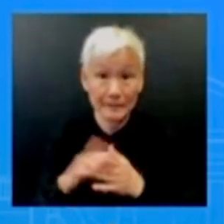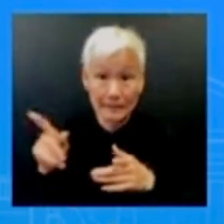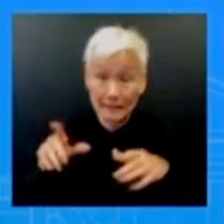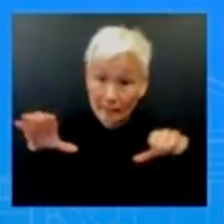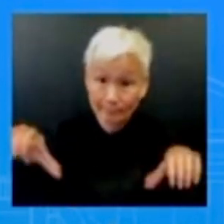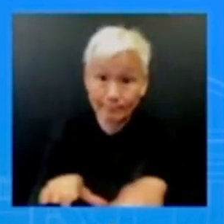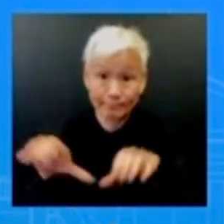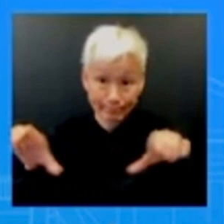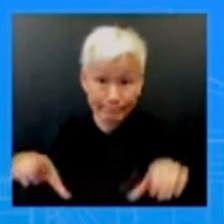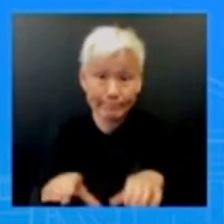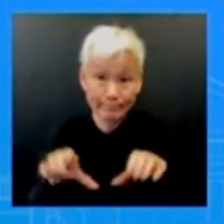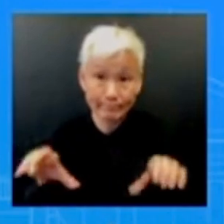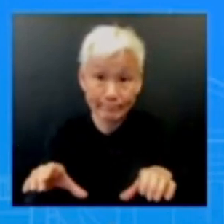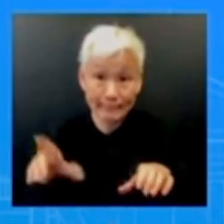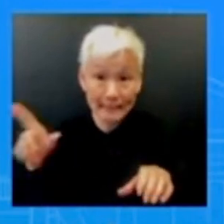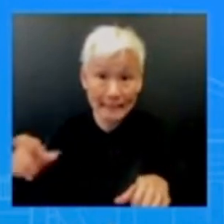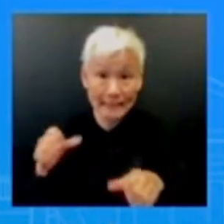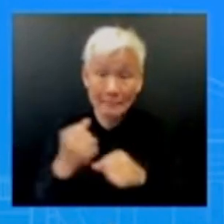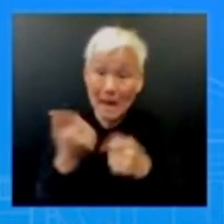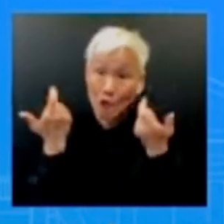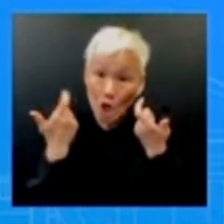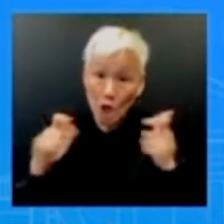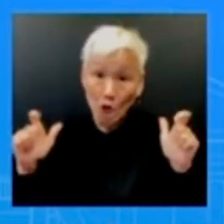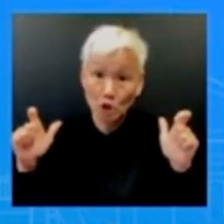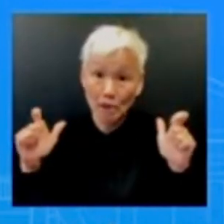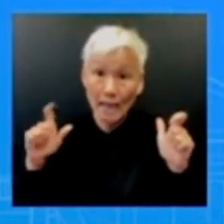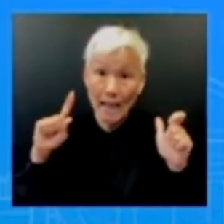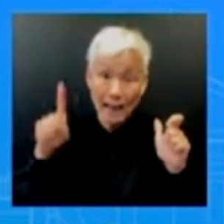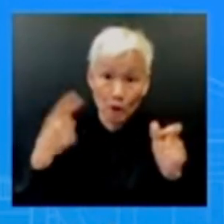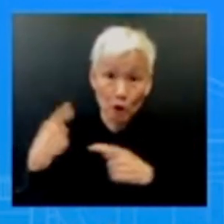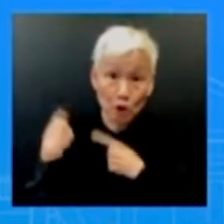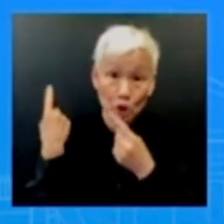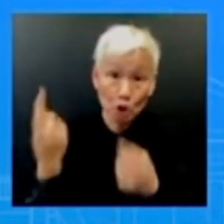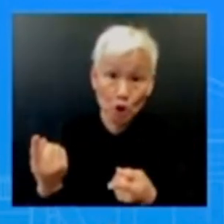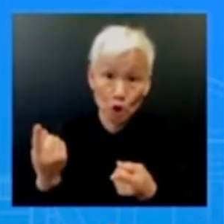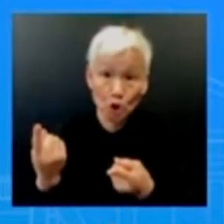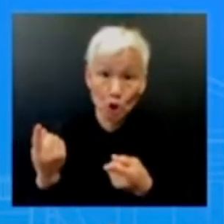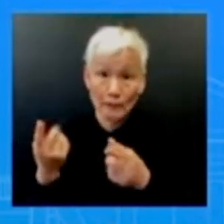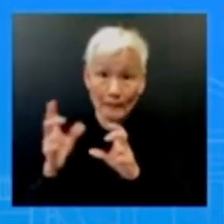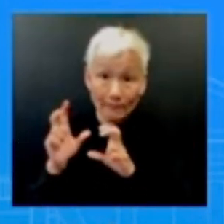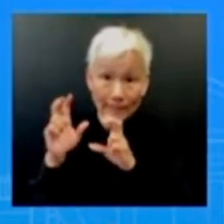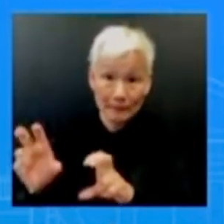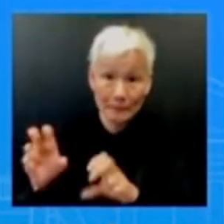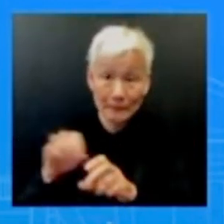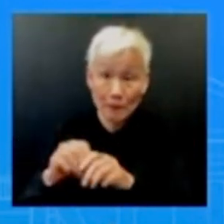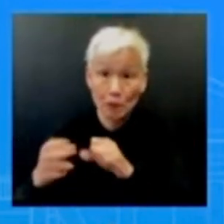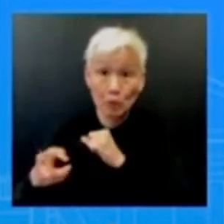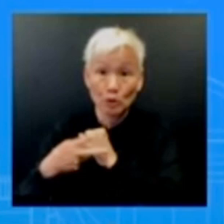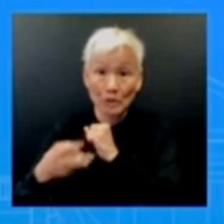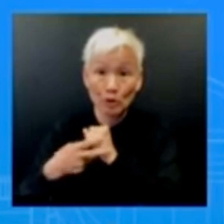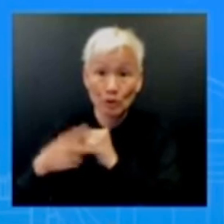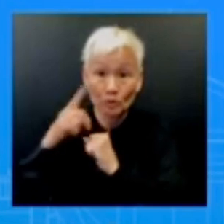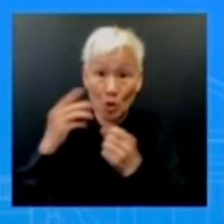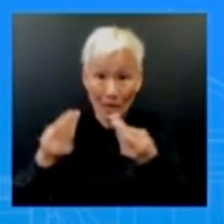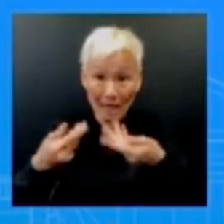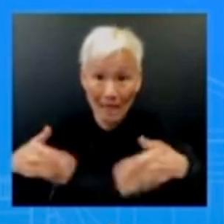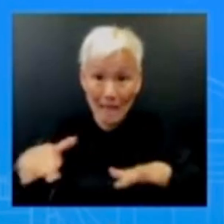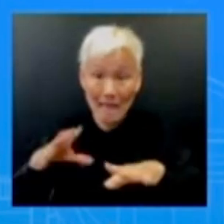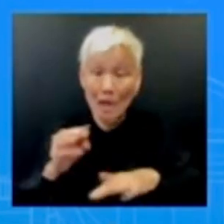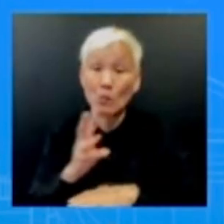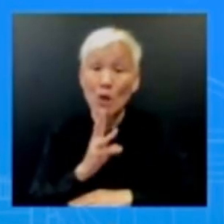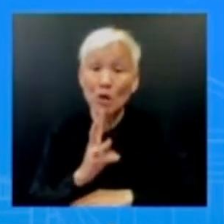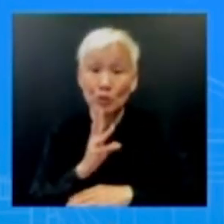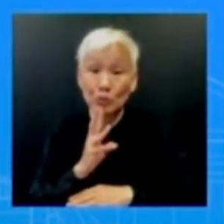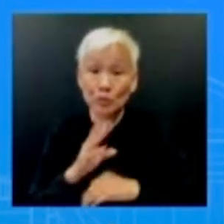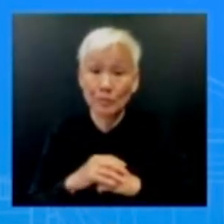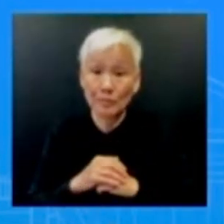largest ever investments in conservation and restoration of our lands and waters. And so the president is very proud of his record, and he